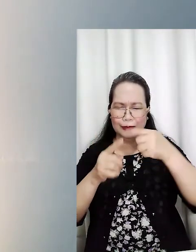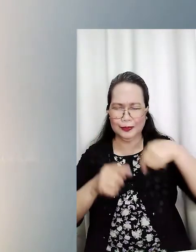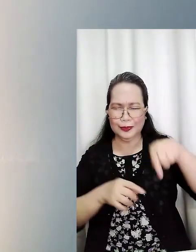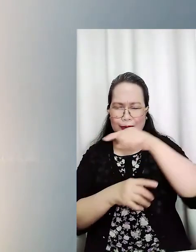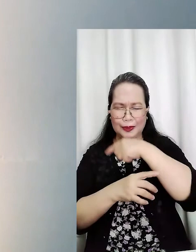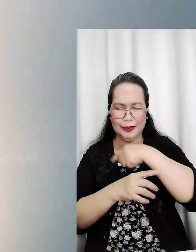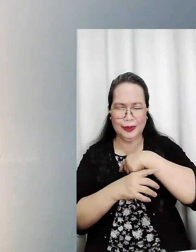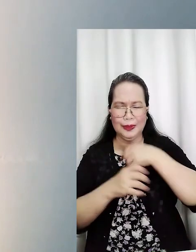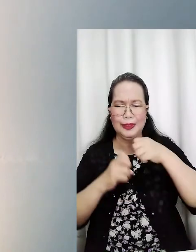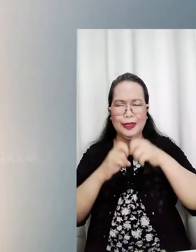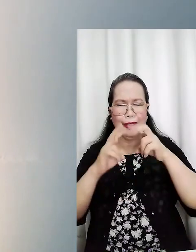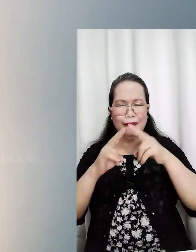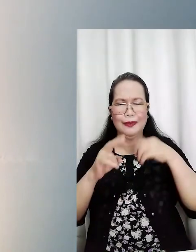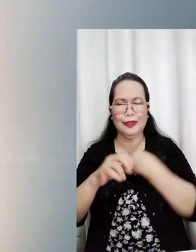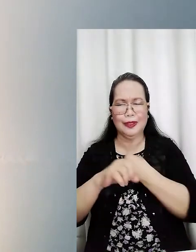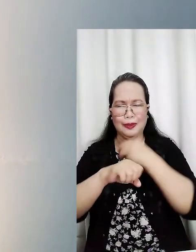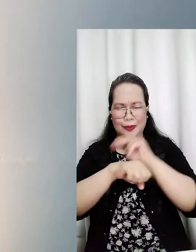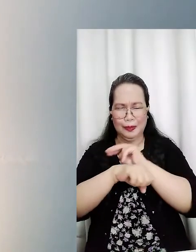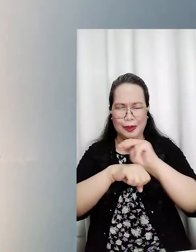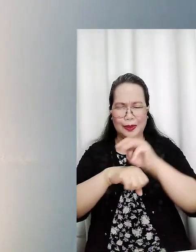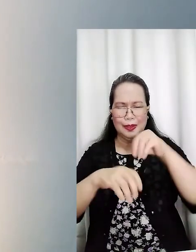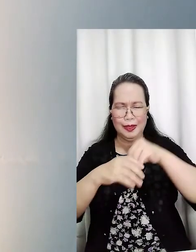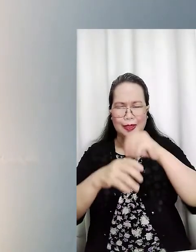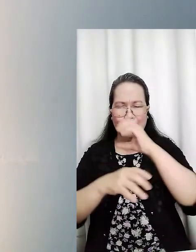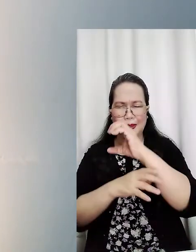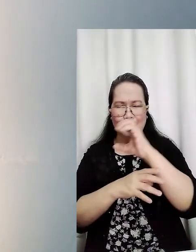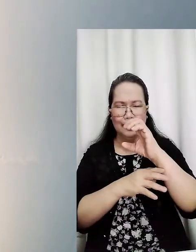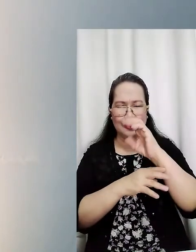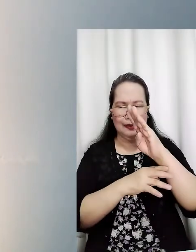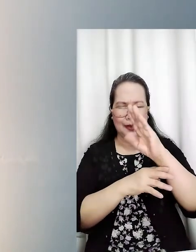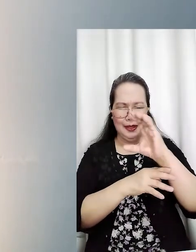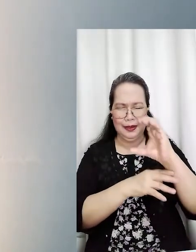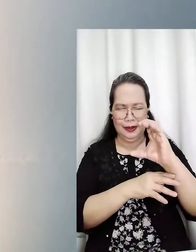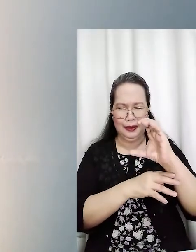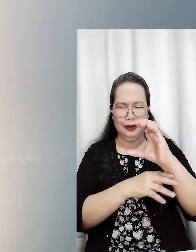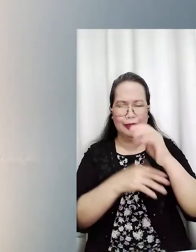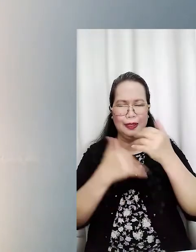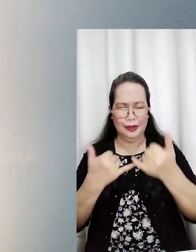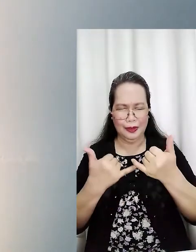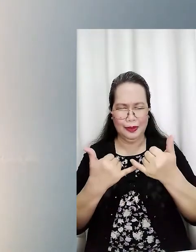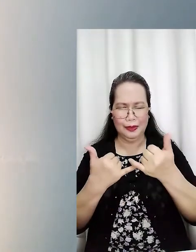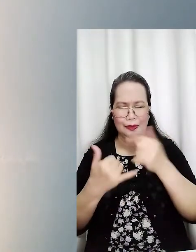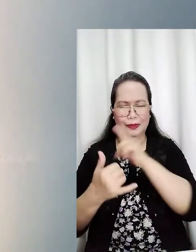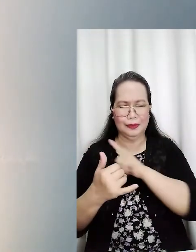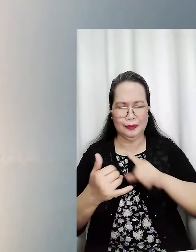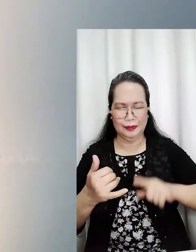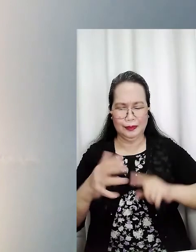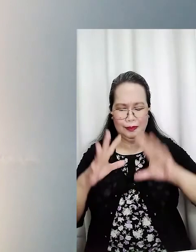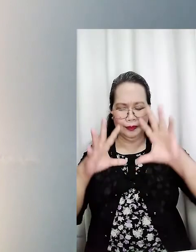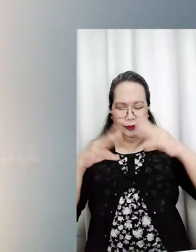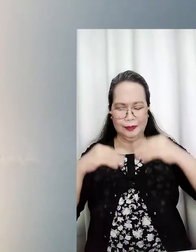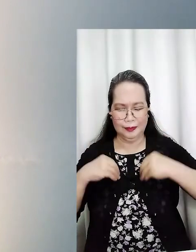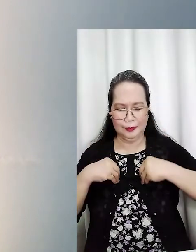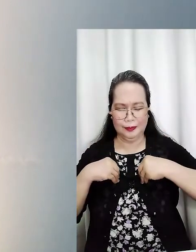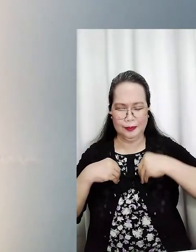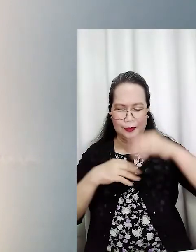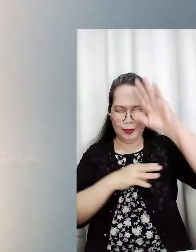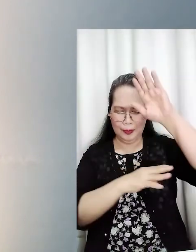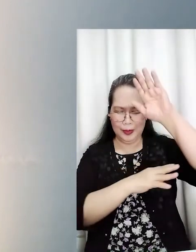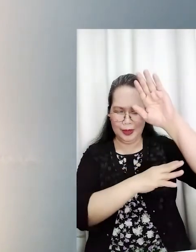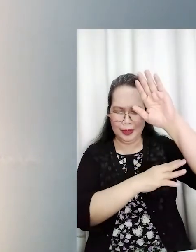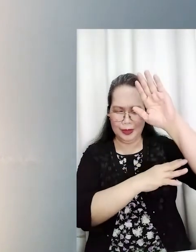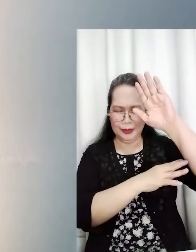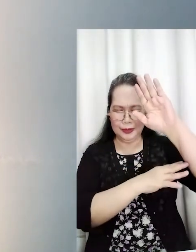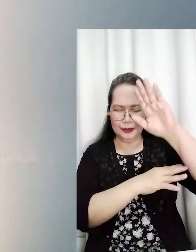batis sa amin, maging sa ministry dito sa capital city. And so now, Lord, we will receive that